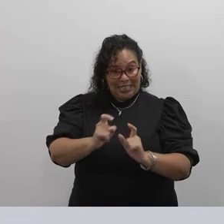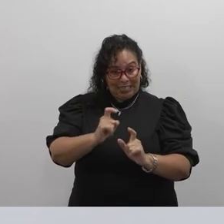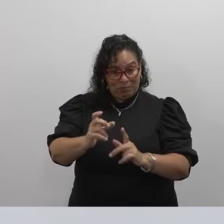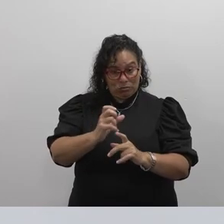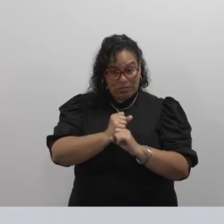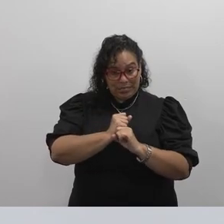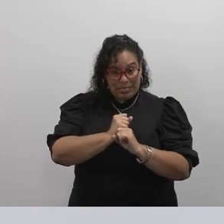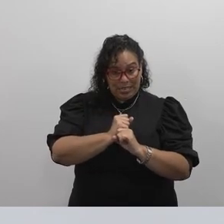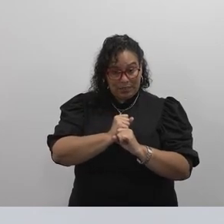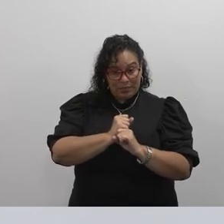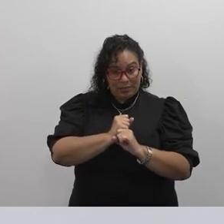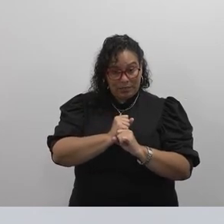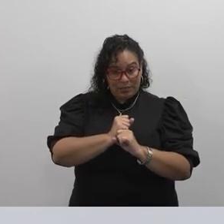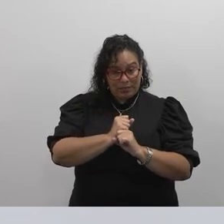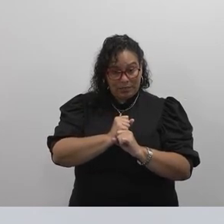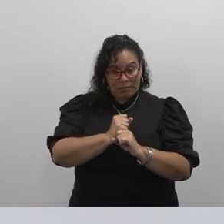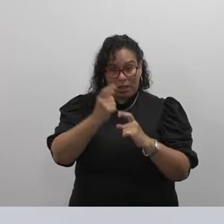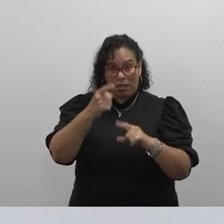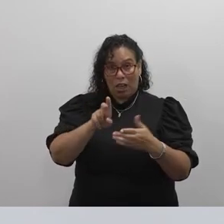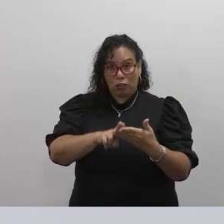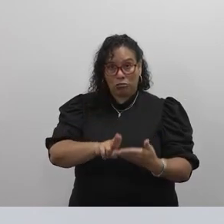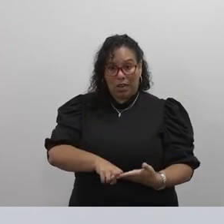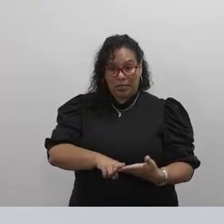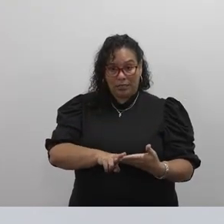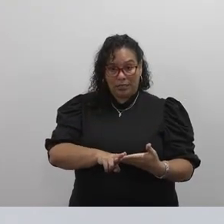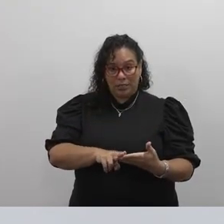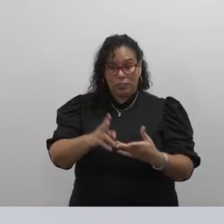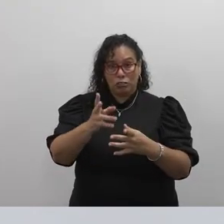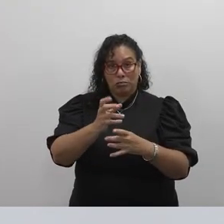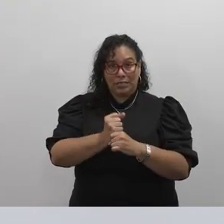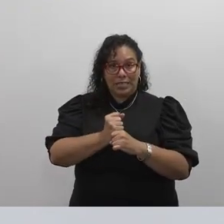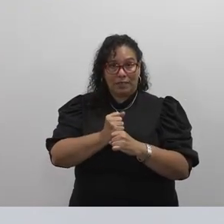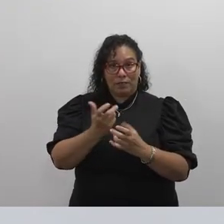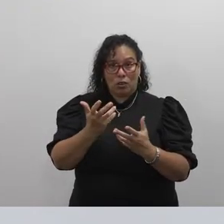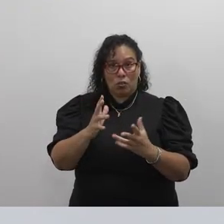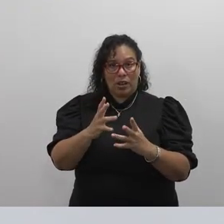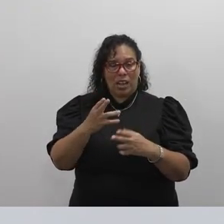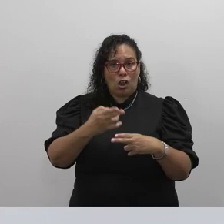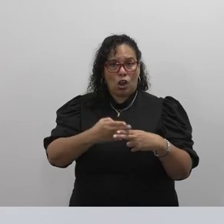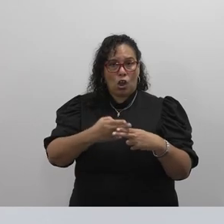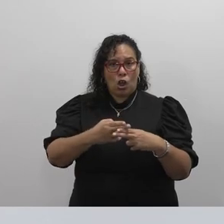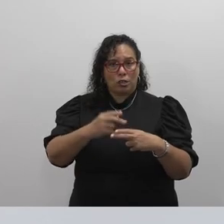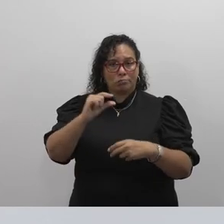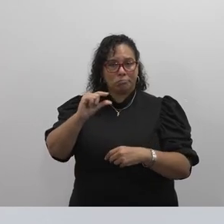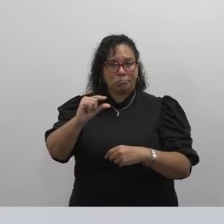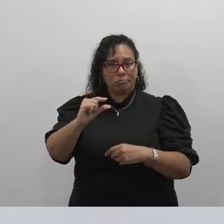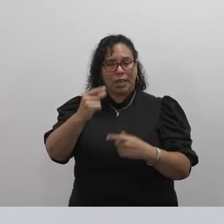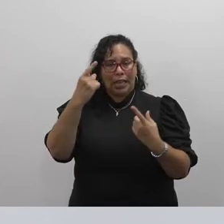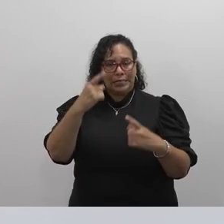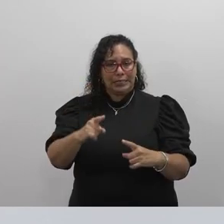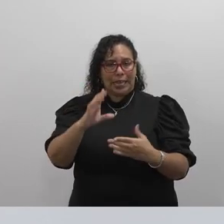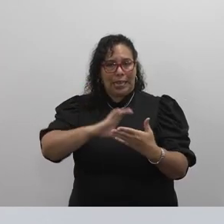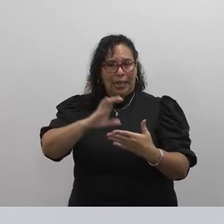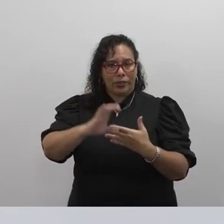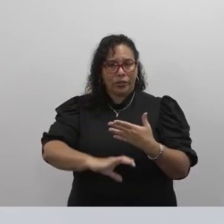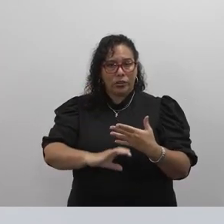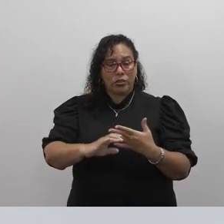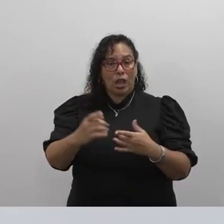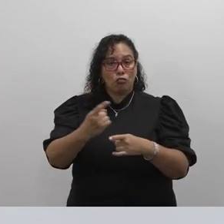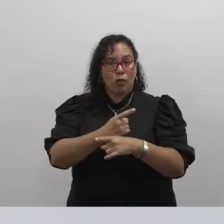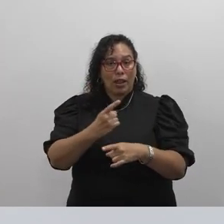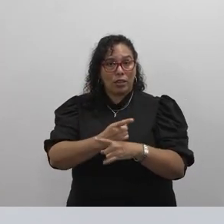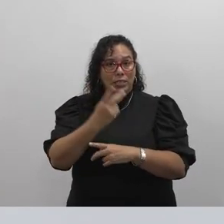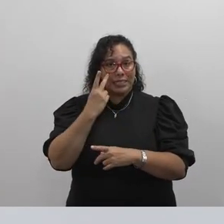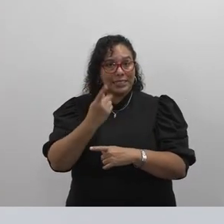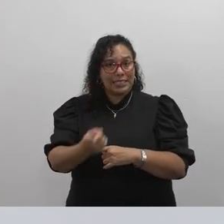receive, if you think, for example, about the contracts that you receive, all those are already, I would call them smaller consent calendars. And I regularly see